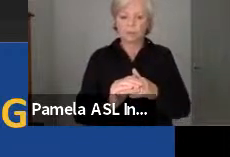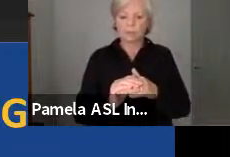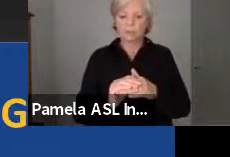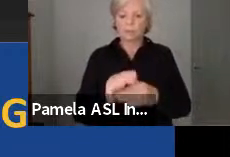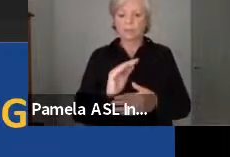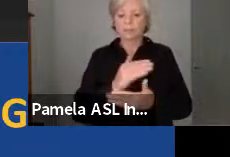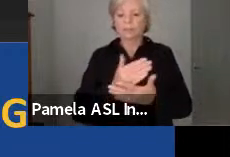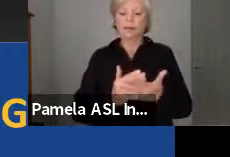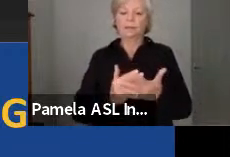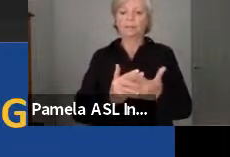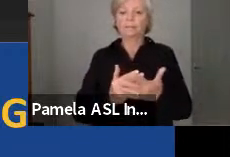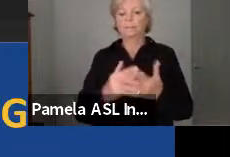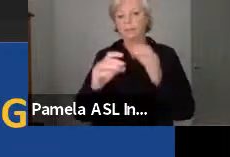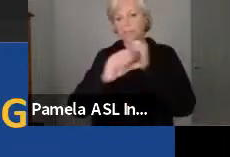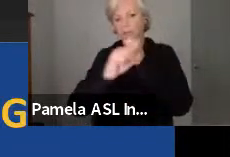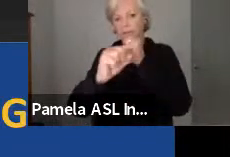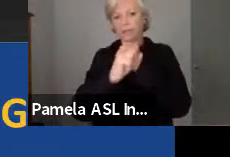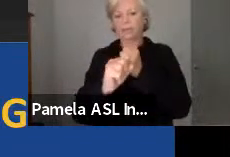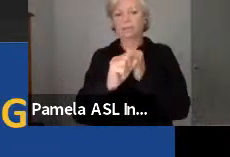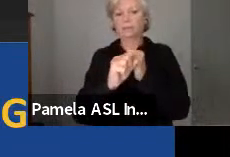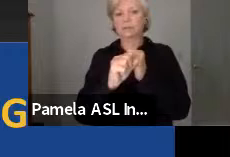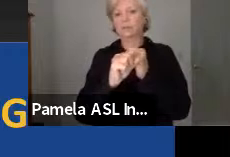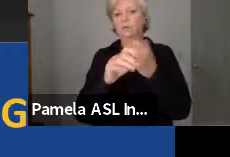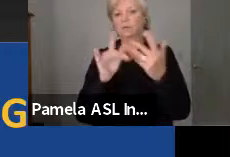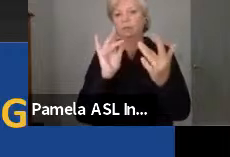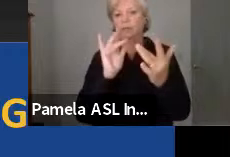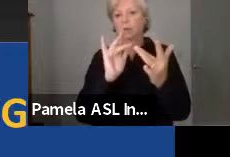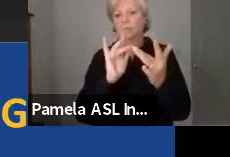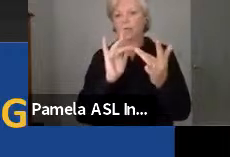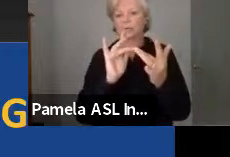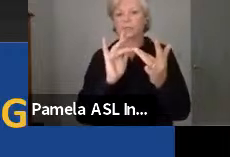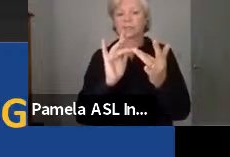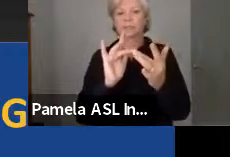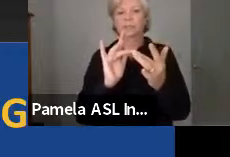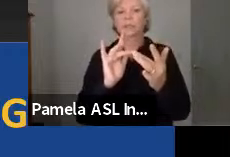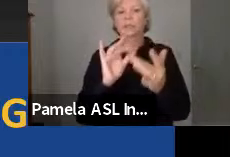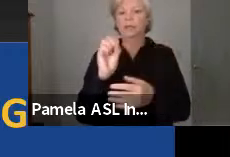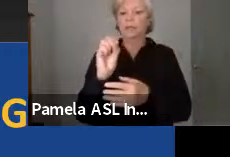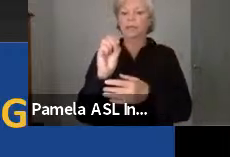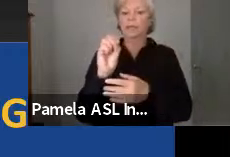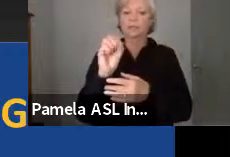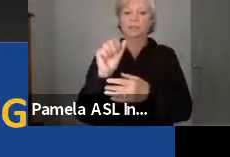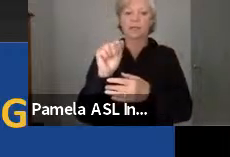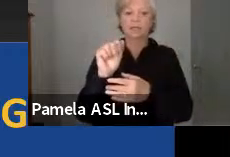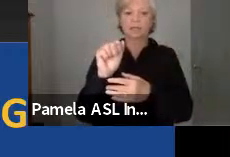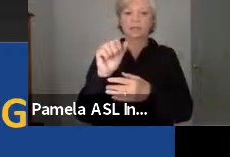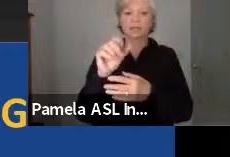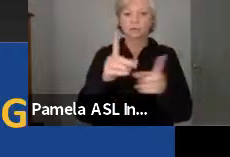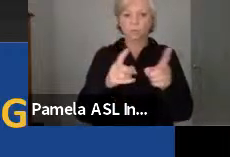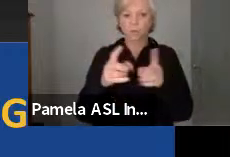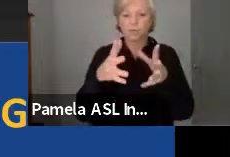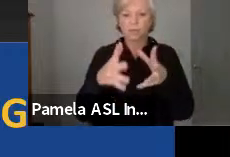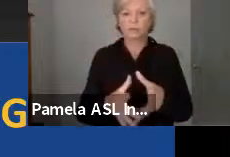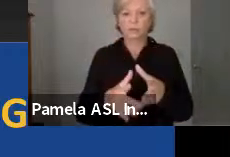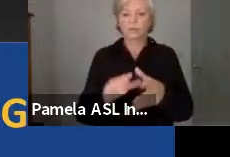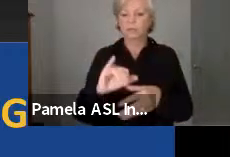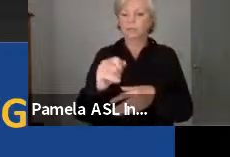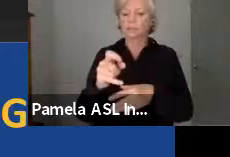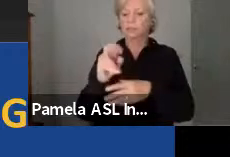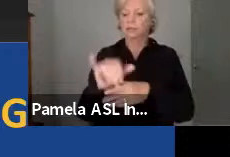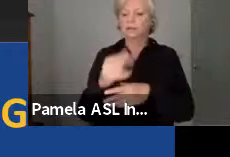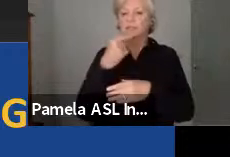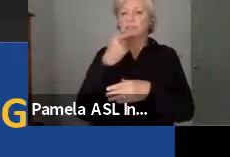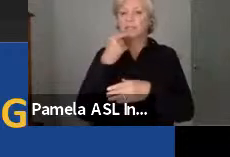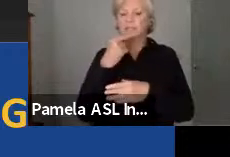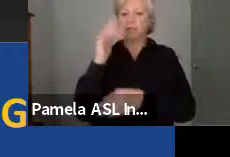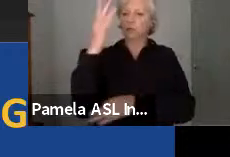so specific and reaching really, as our HCSA communications director, Jerry Randup says, the treetops. So